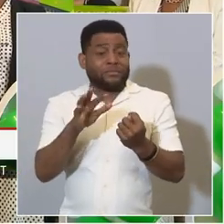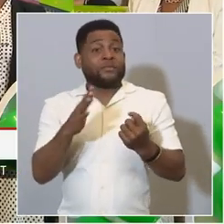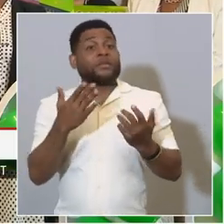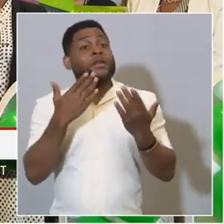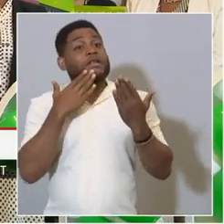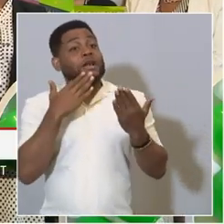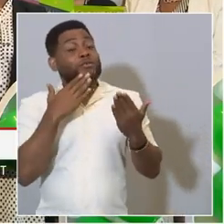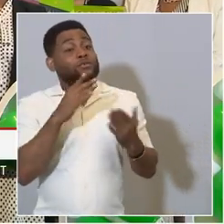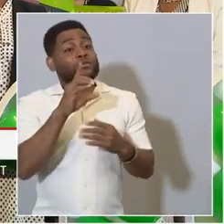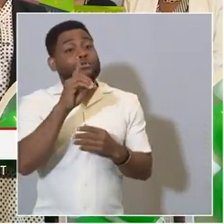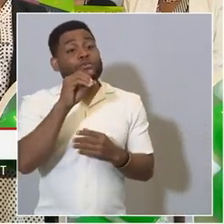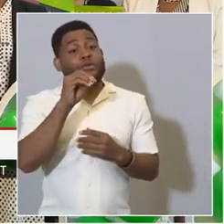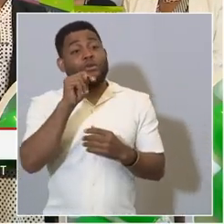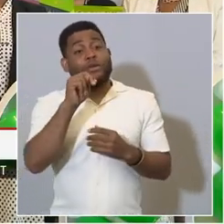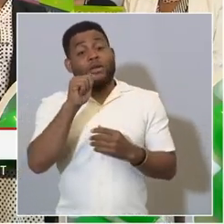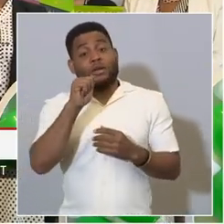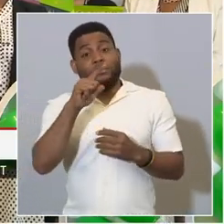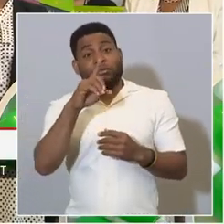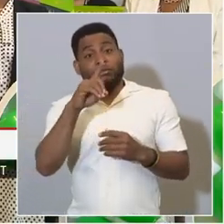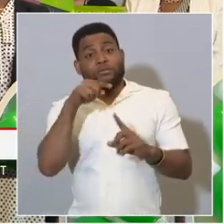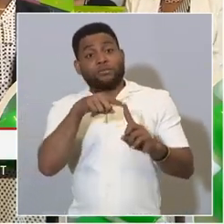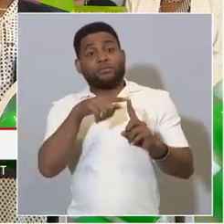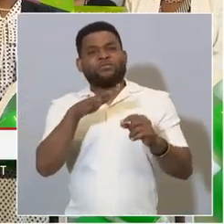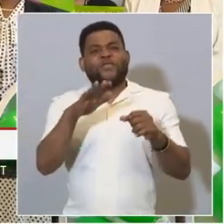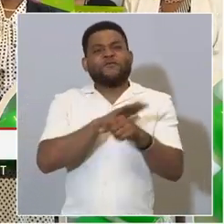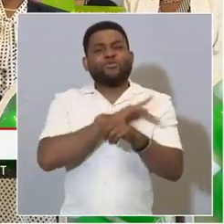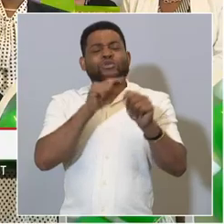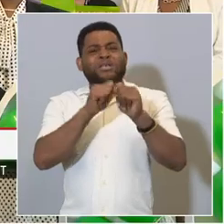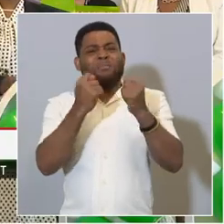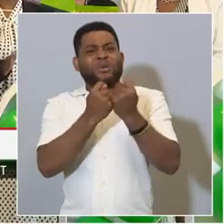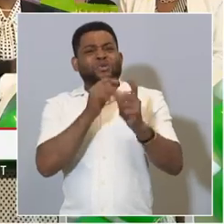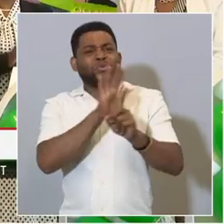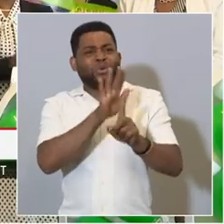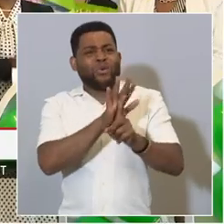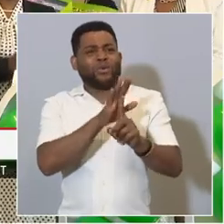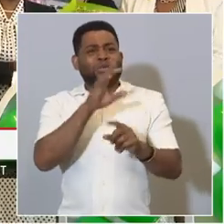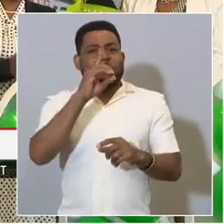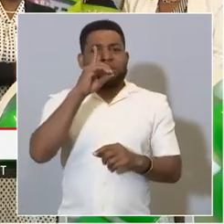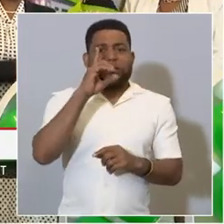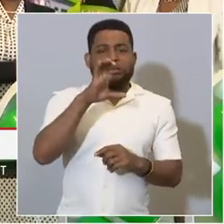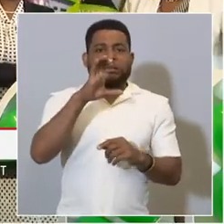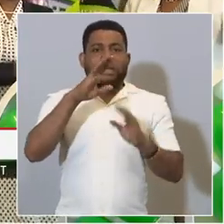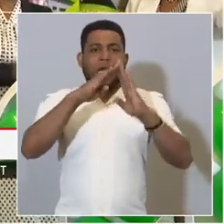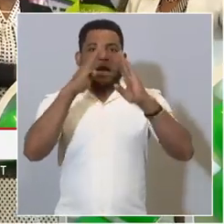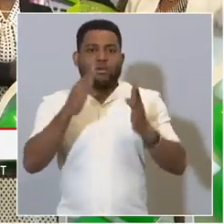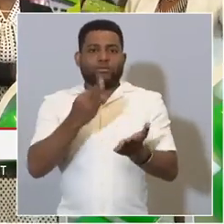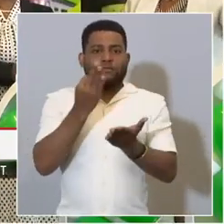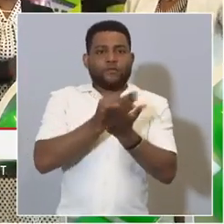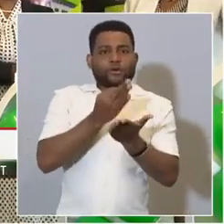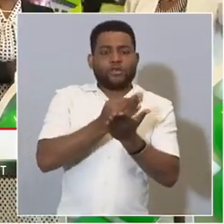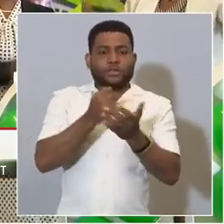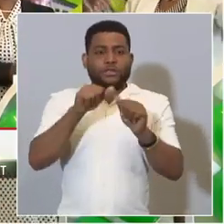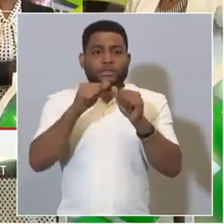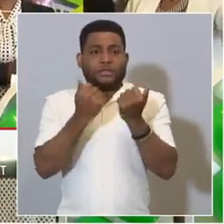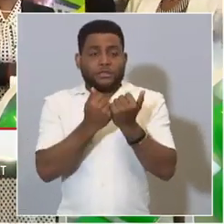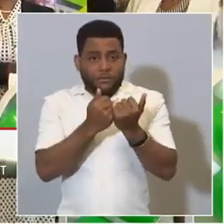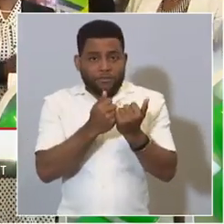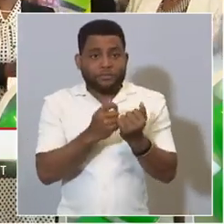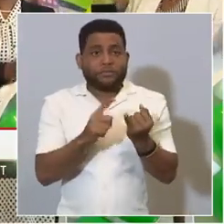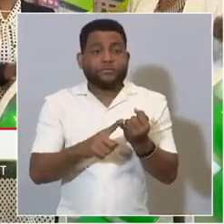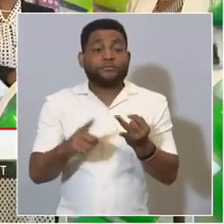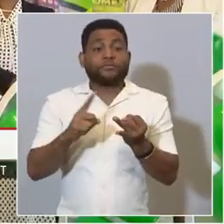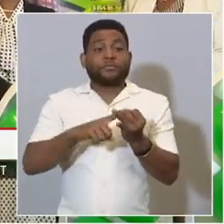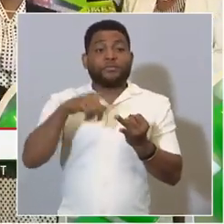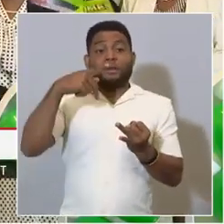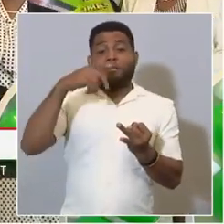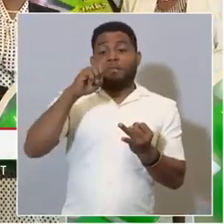the entire team at the DC Housing Finance Agency. It's incredibly important to thank Keith Pettigrew and the team at the